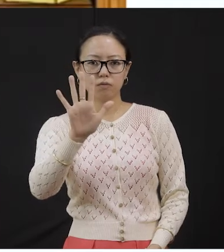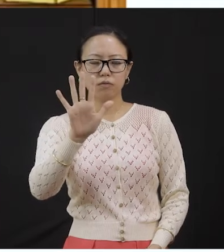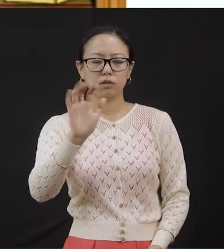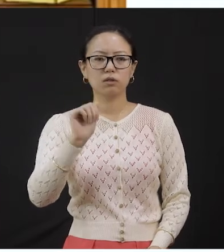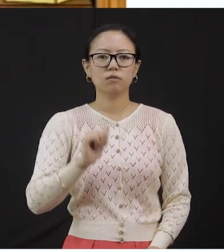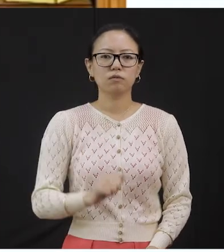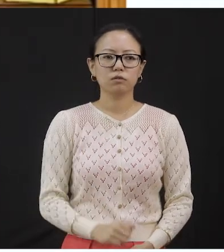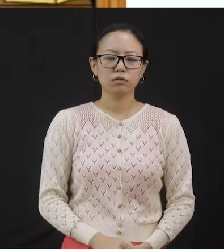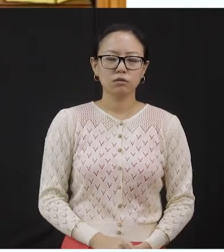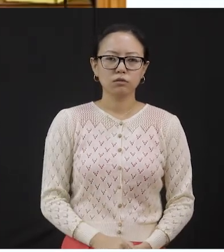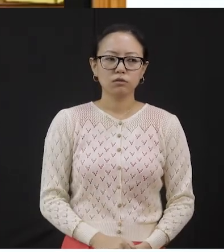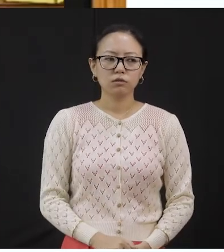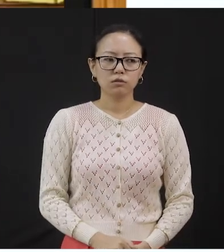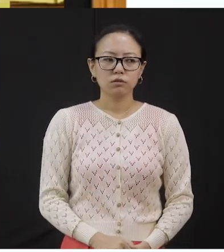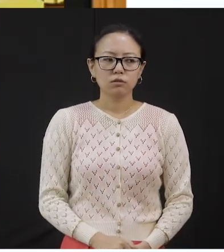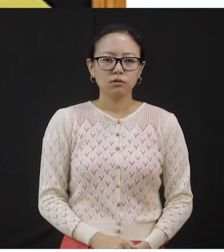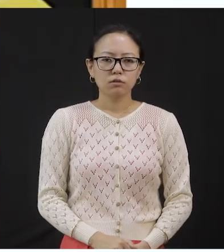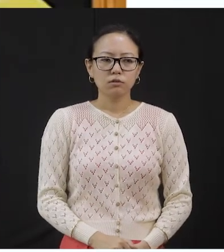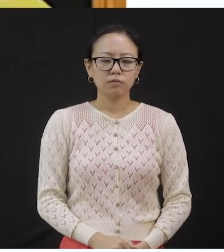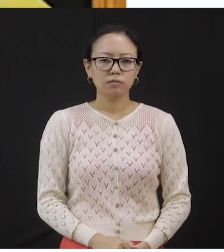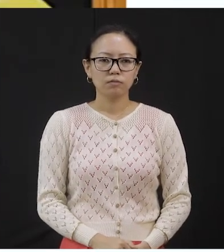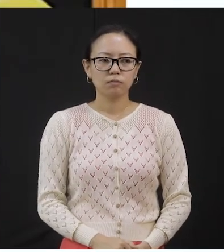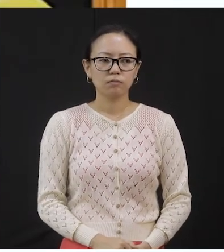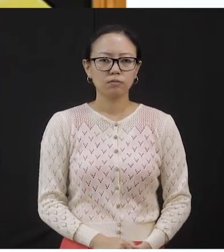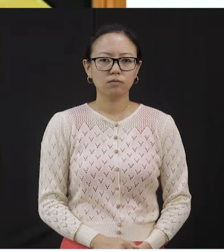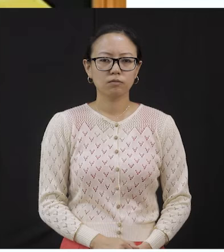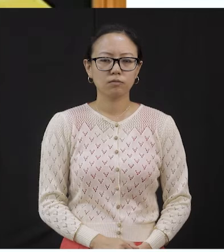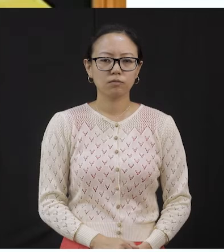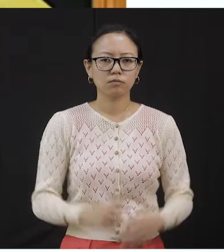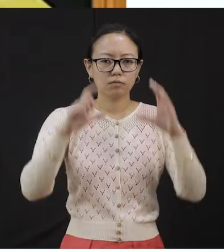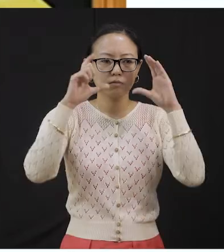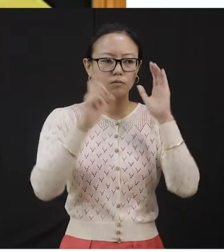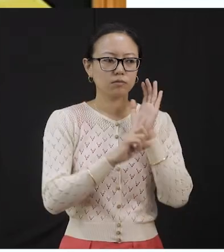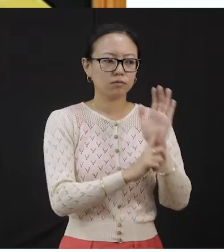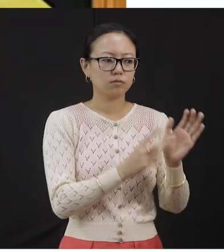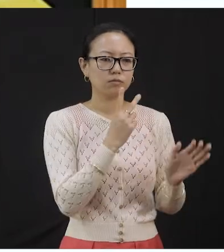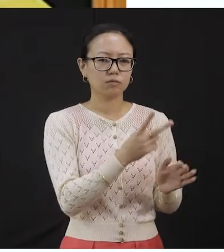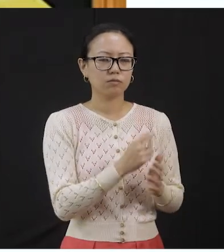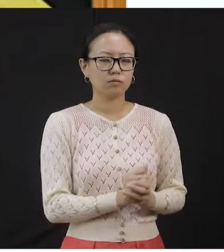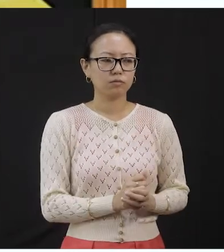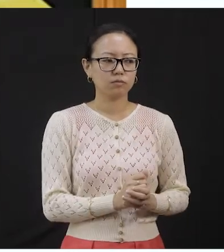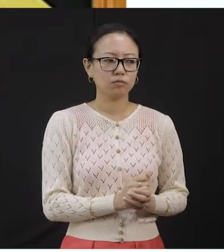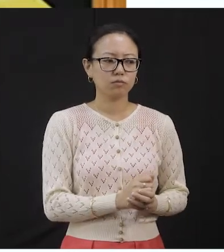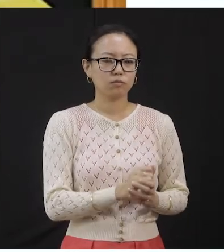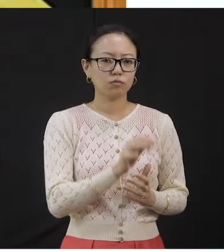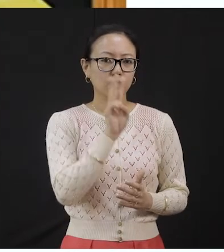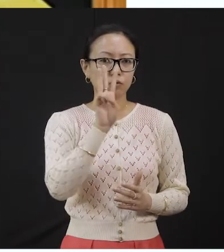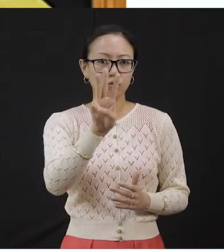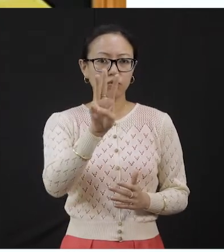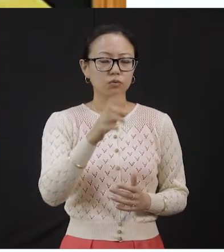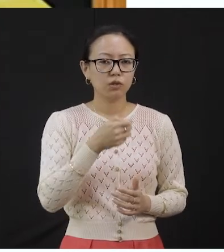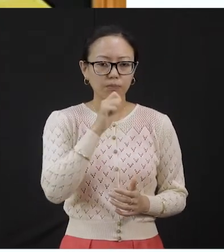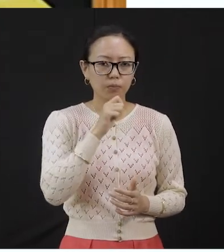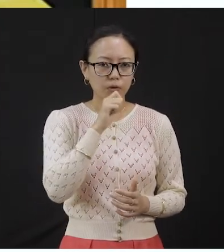to 5. Okay. Then here is 3 lollipops, right?